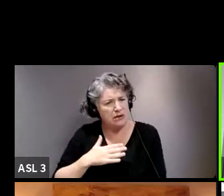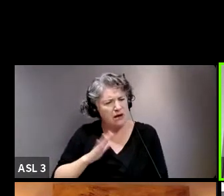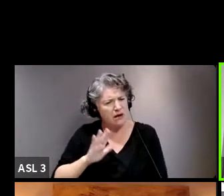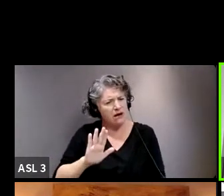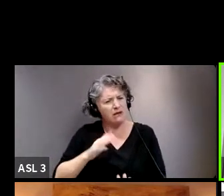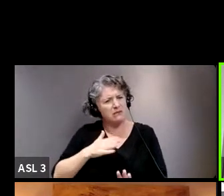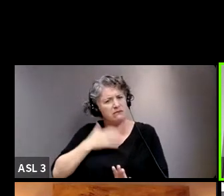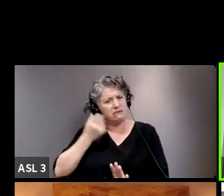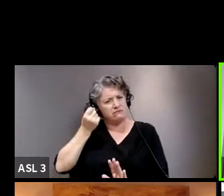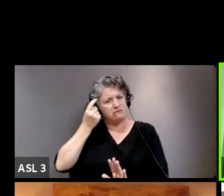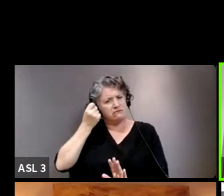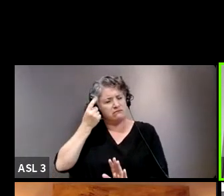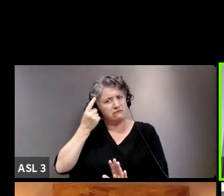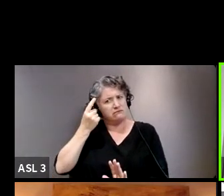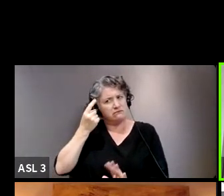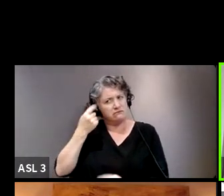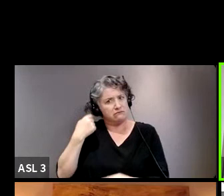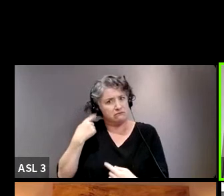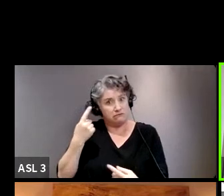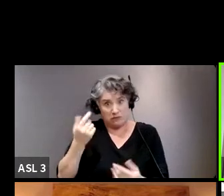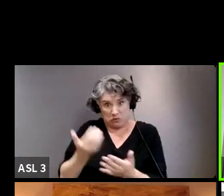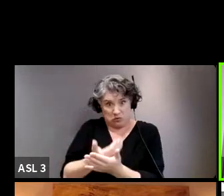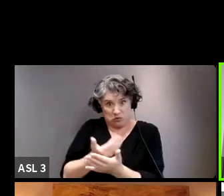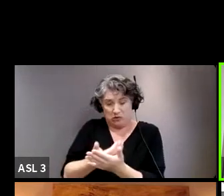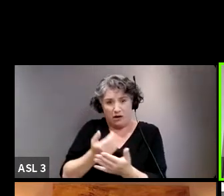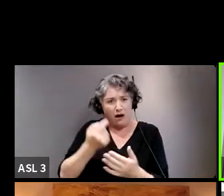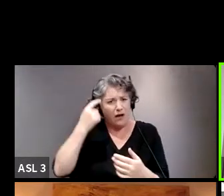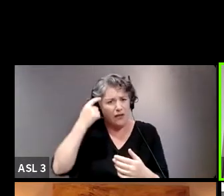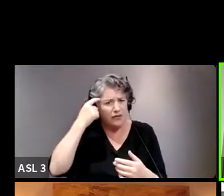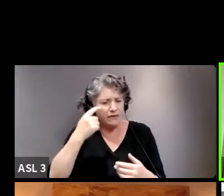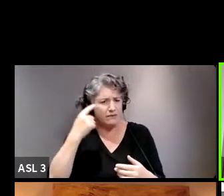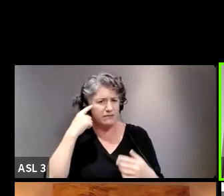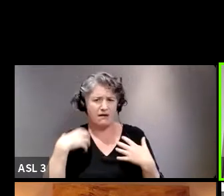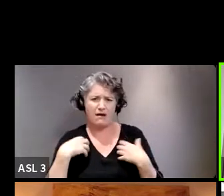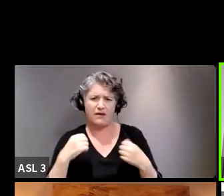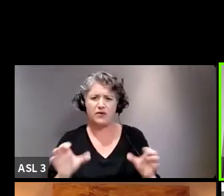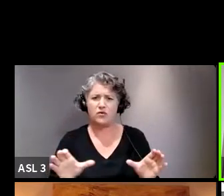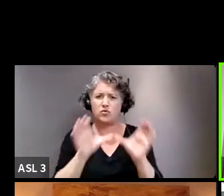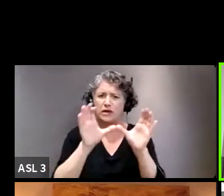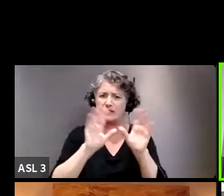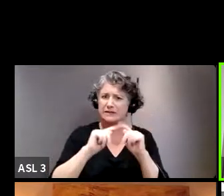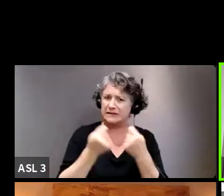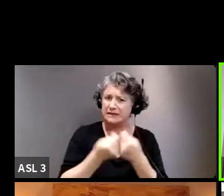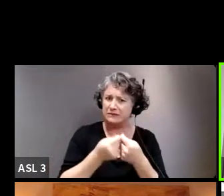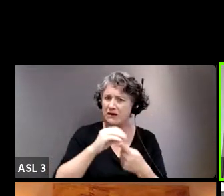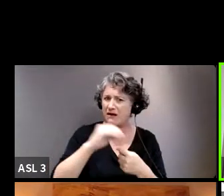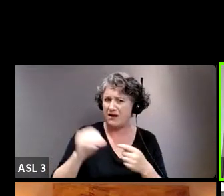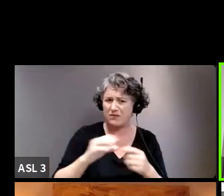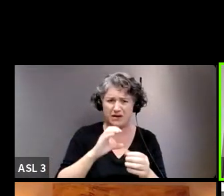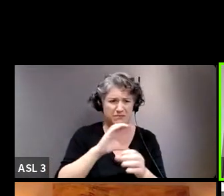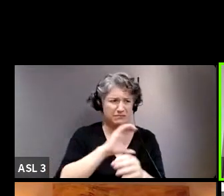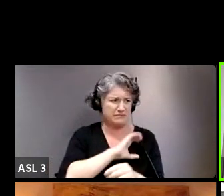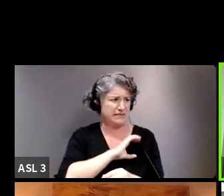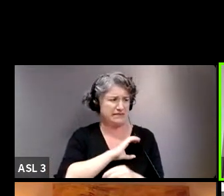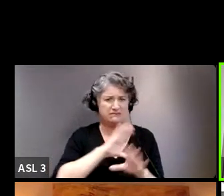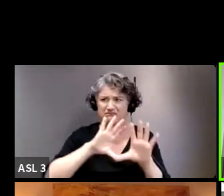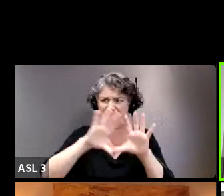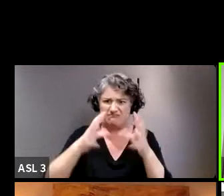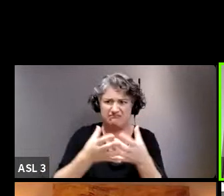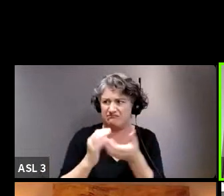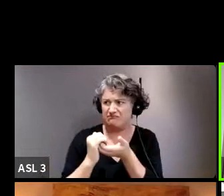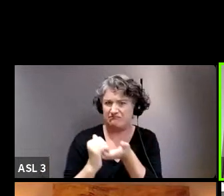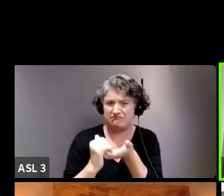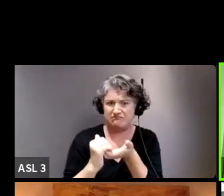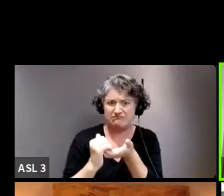been a mental health uh crisis team working with officers from the ottawa police for over 20 years now perhaps there's been a